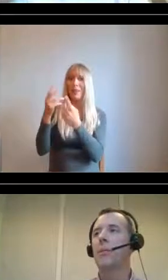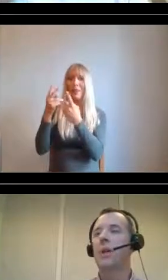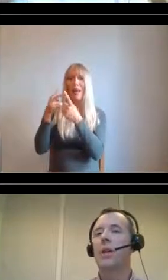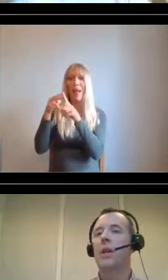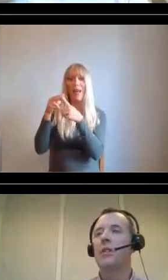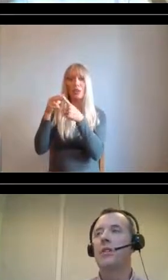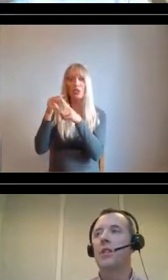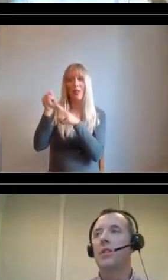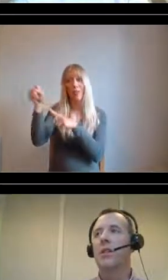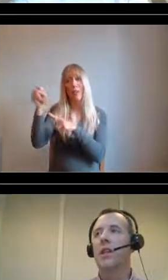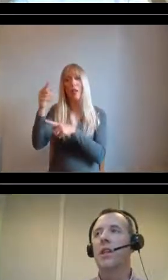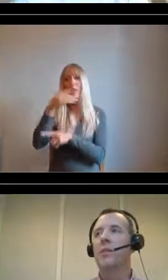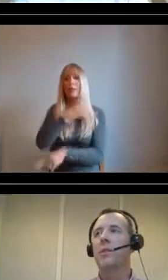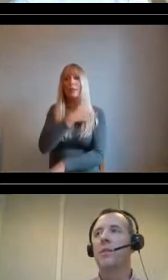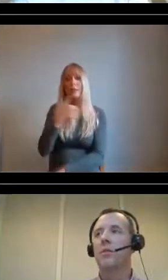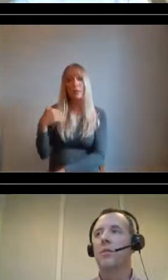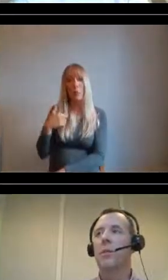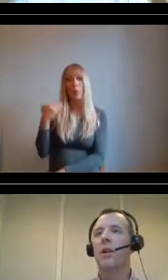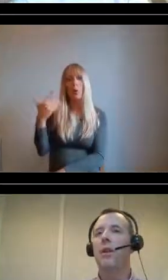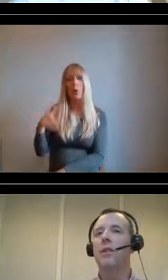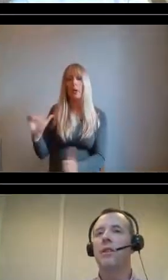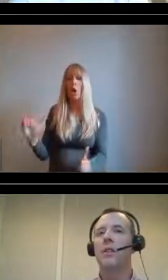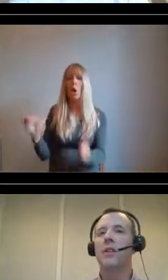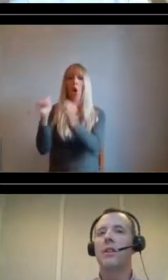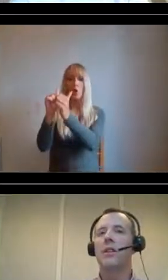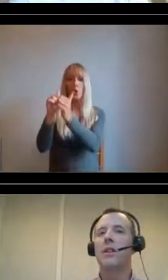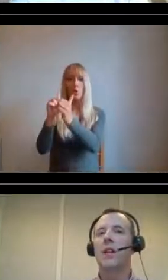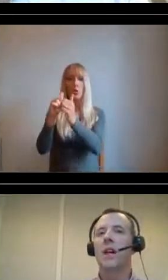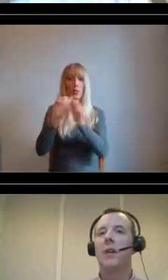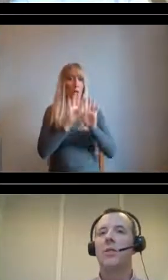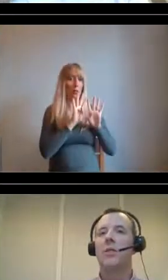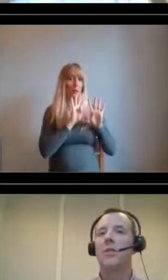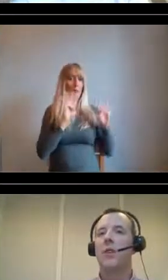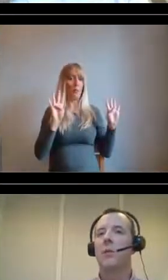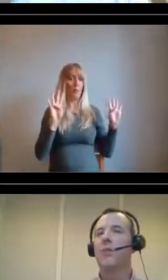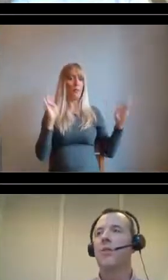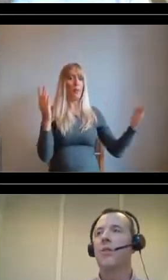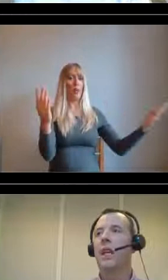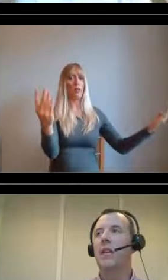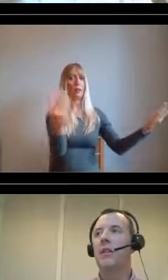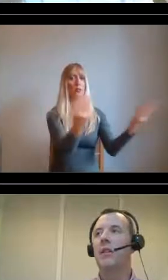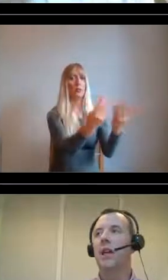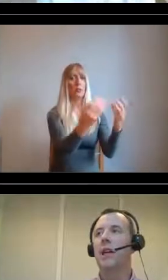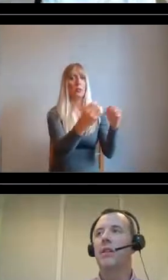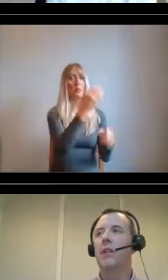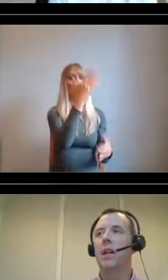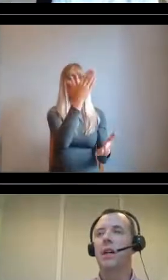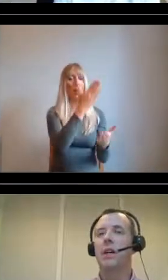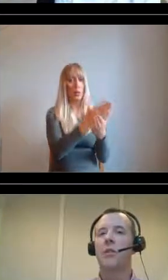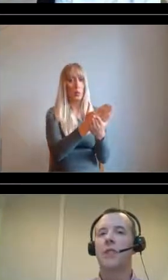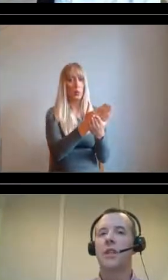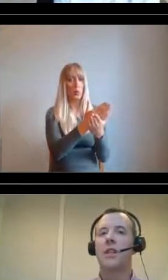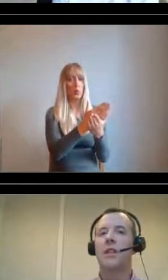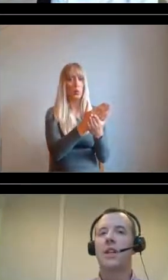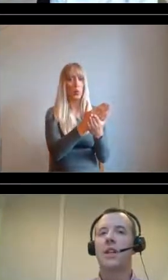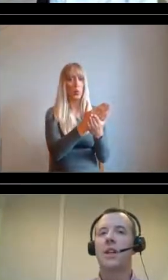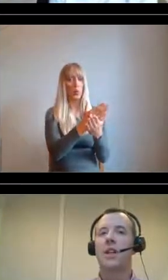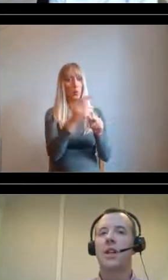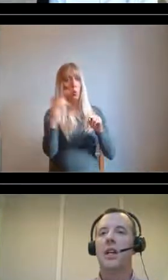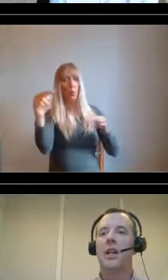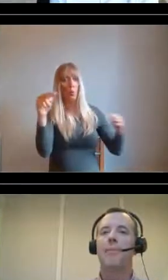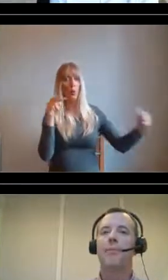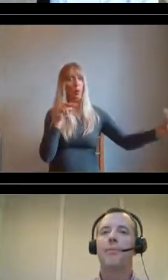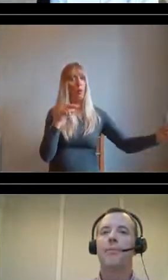was suggestion that the perimeter will be planted to help screen that